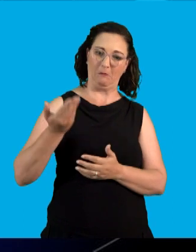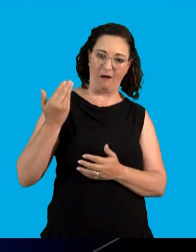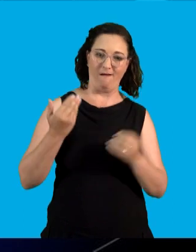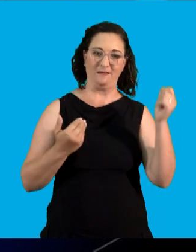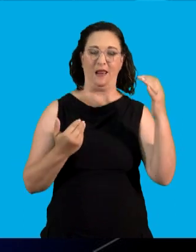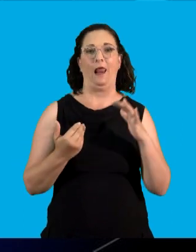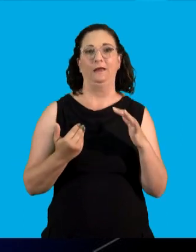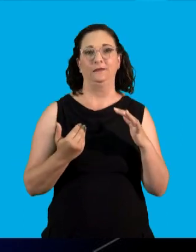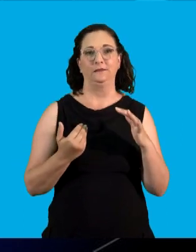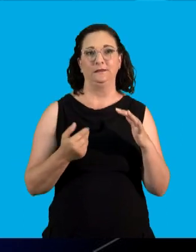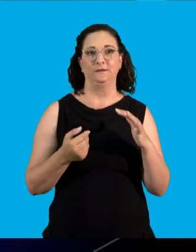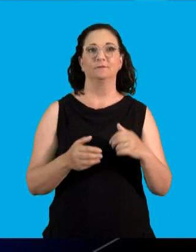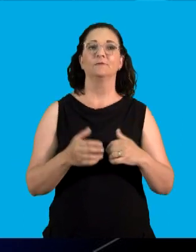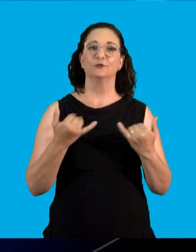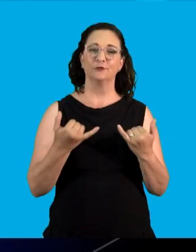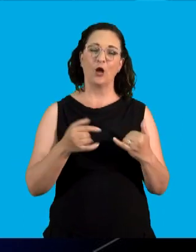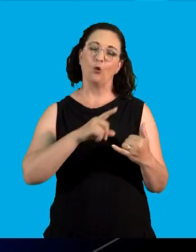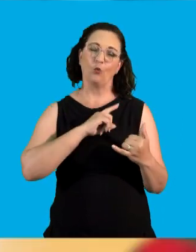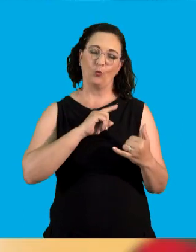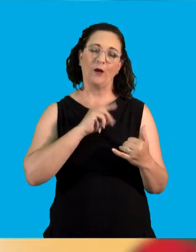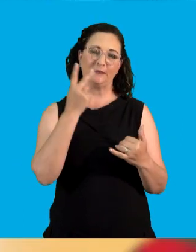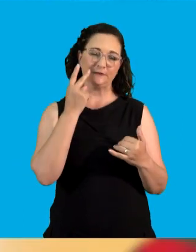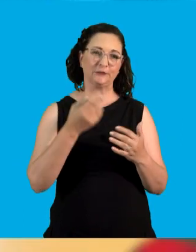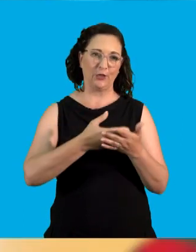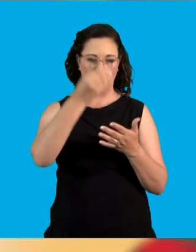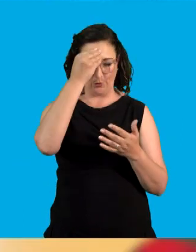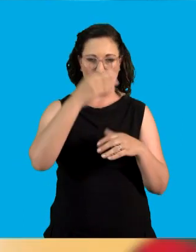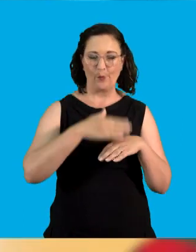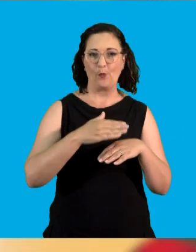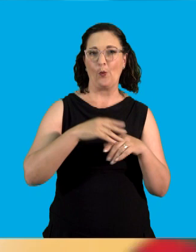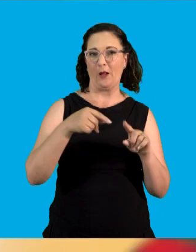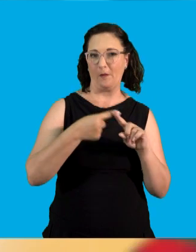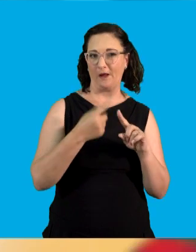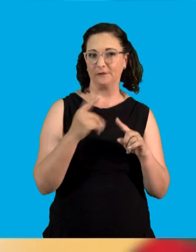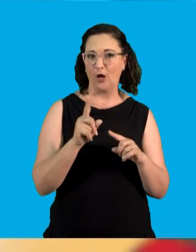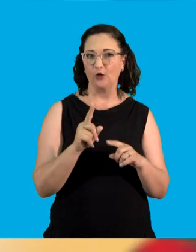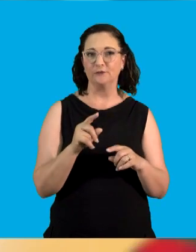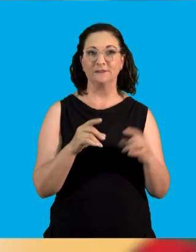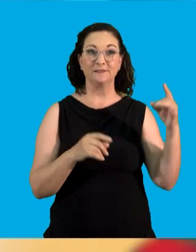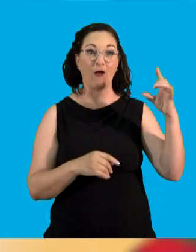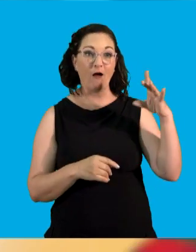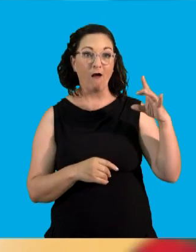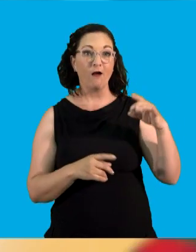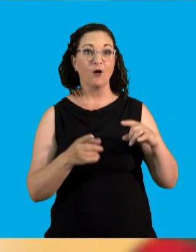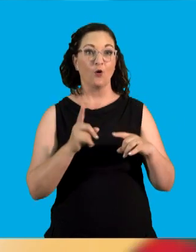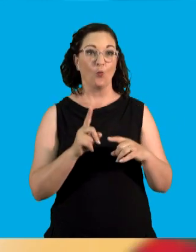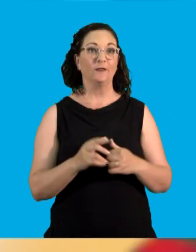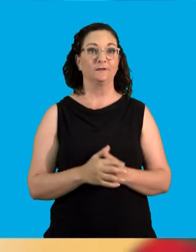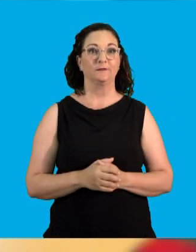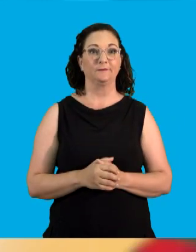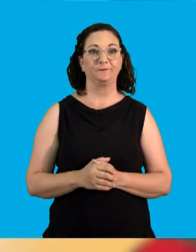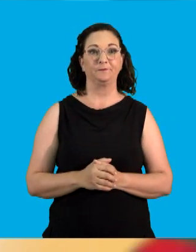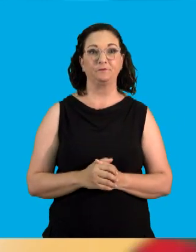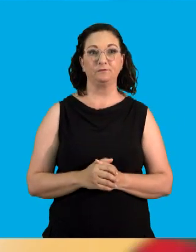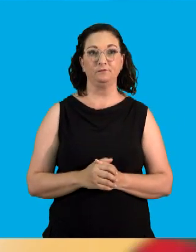in today's lesson, we are going to be exploring more on our nearest star and explaining what we really mean about our did we